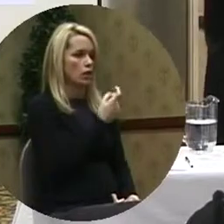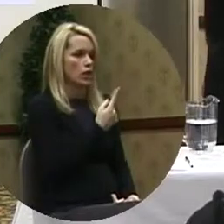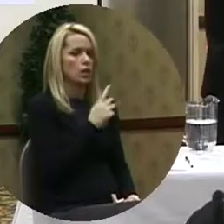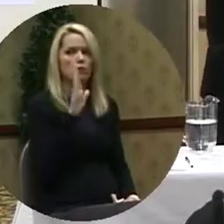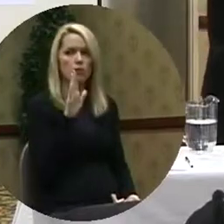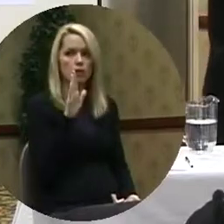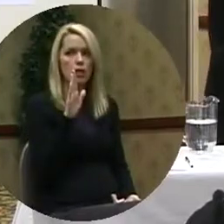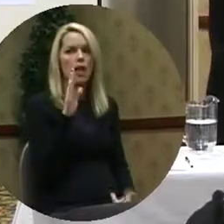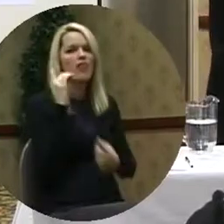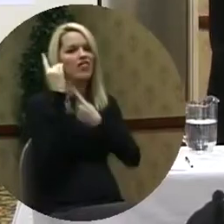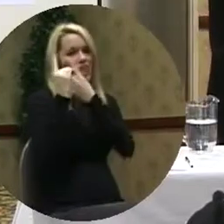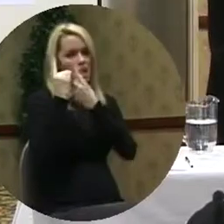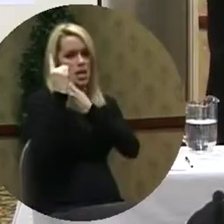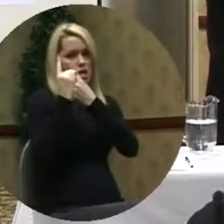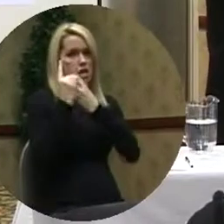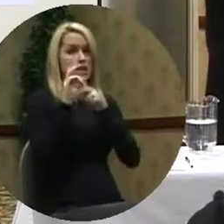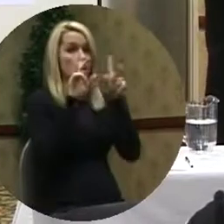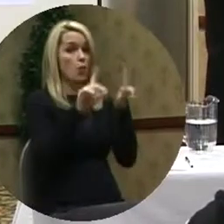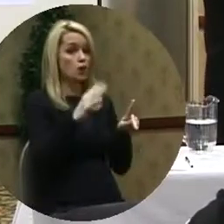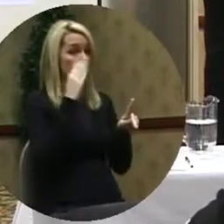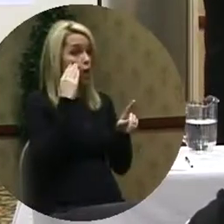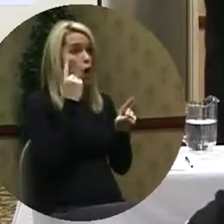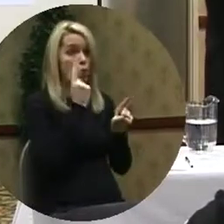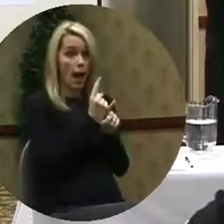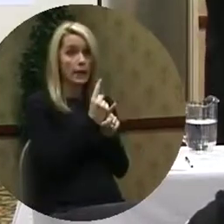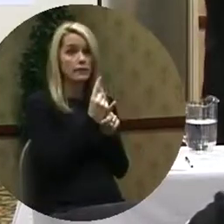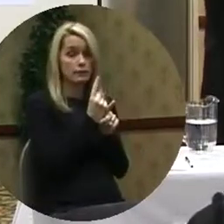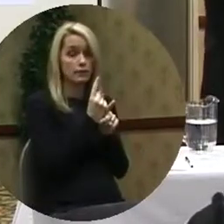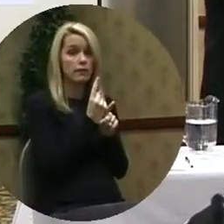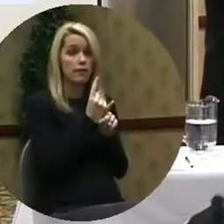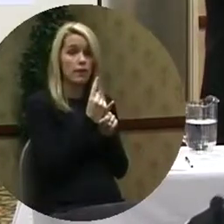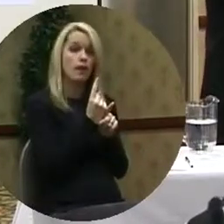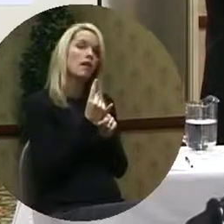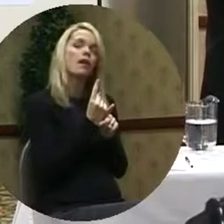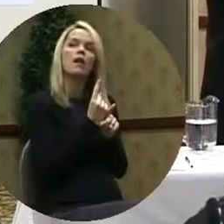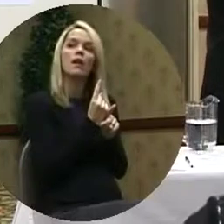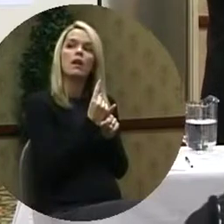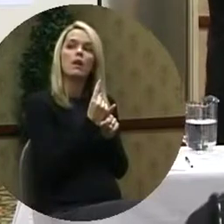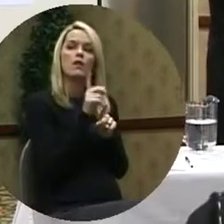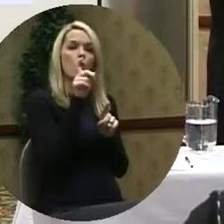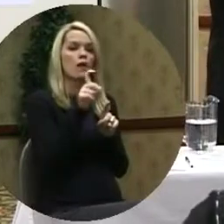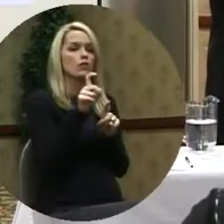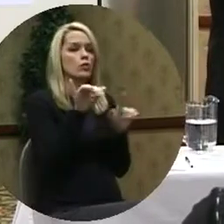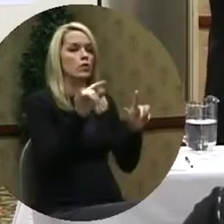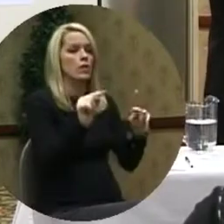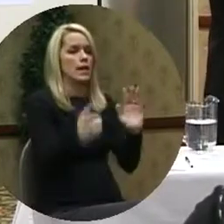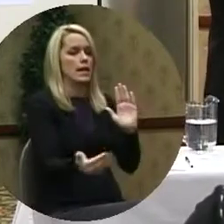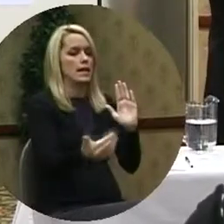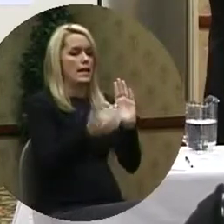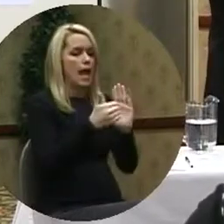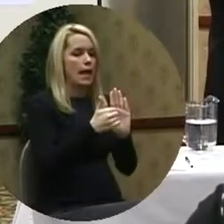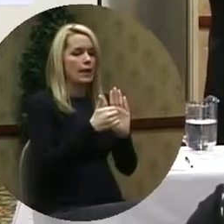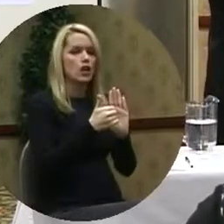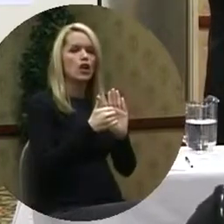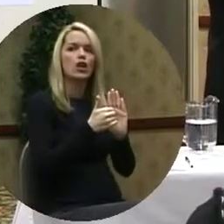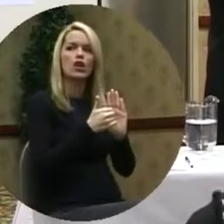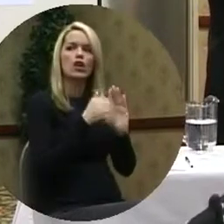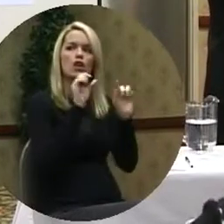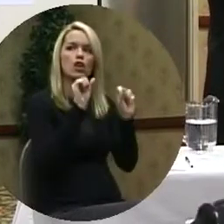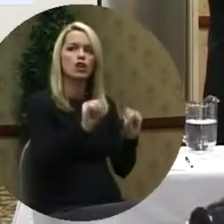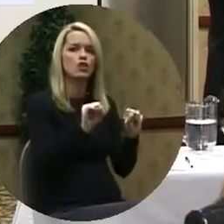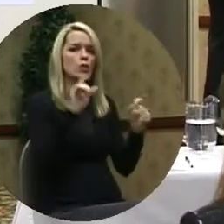just off the top of your head, and this is somebody you know, right? Oh, yeah. I want you to think, if you had it to do again, could you take it down into